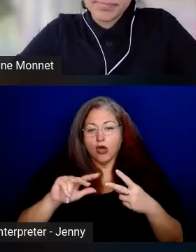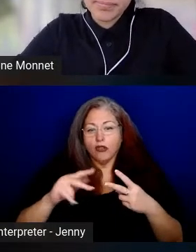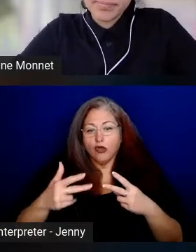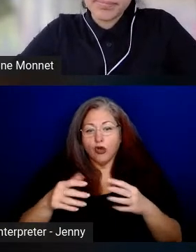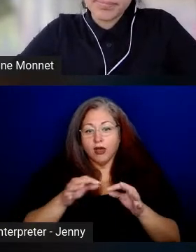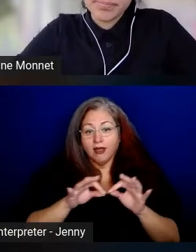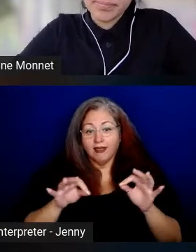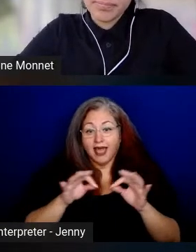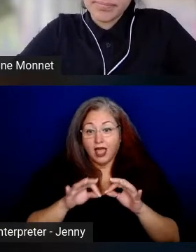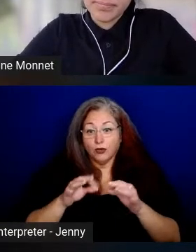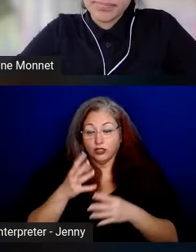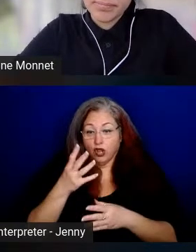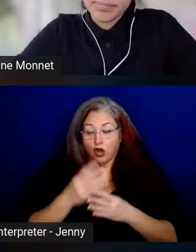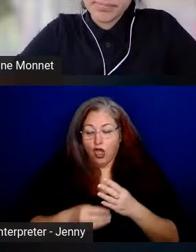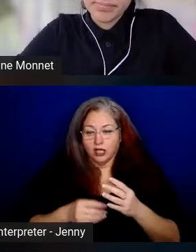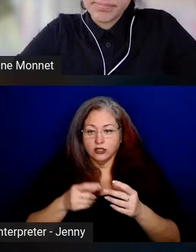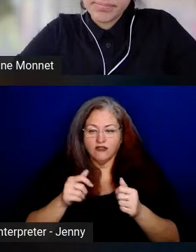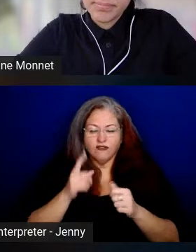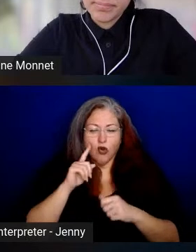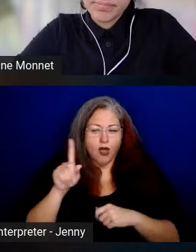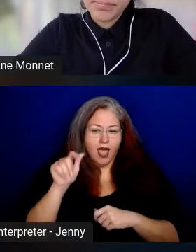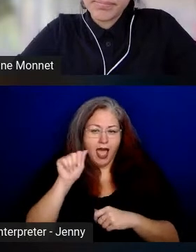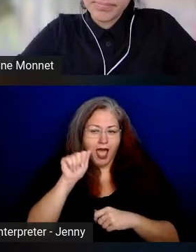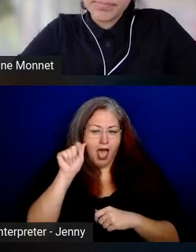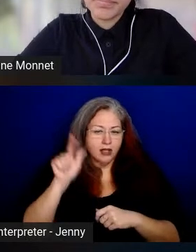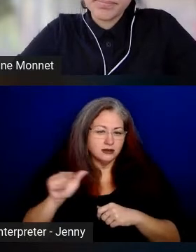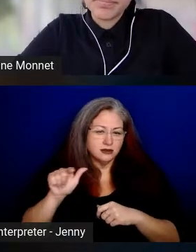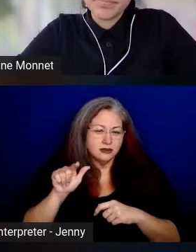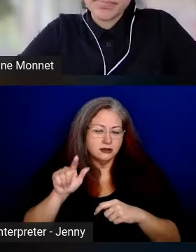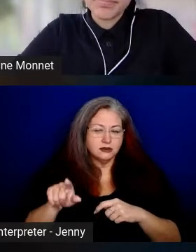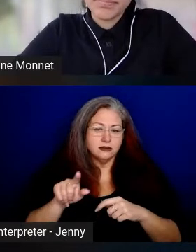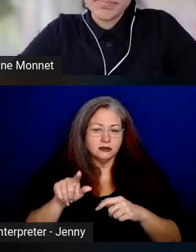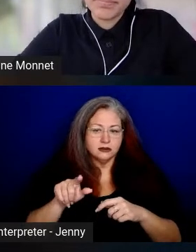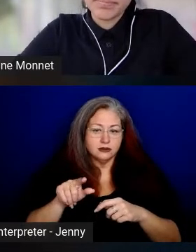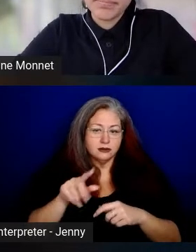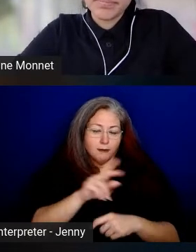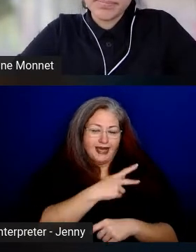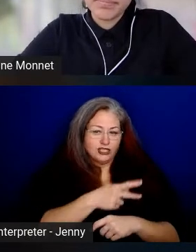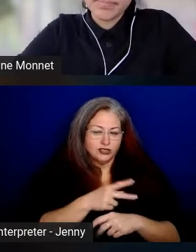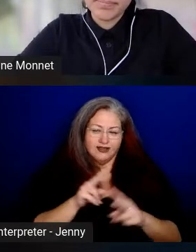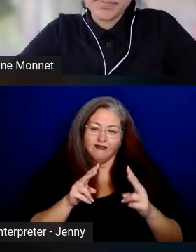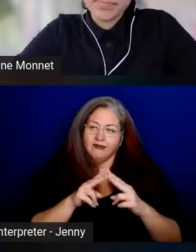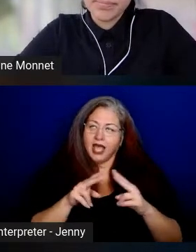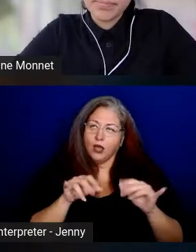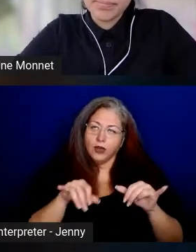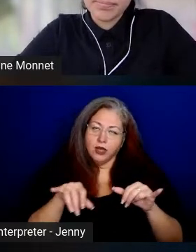language loss with Alzheimer's patients is actually very common. I